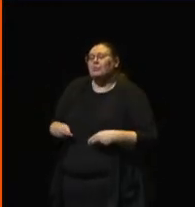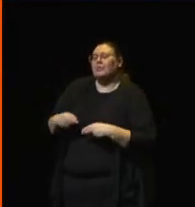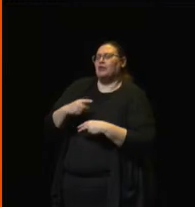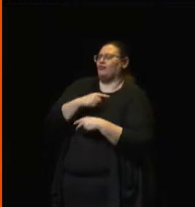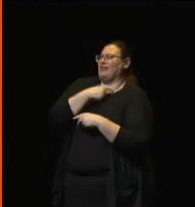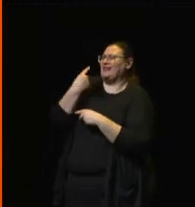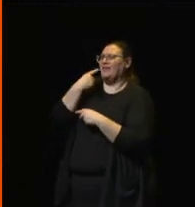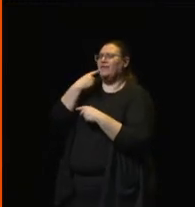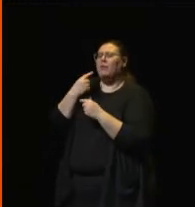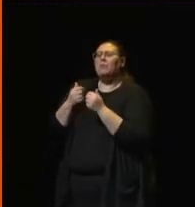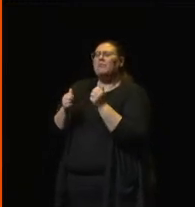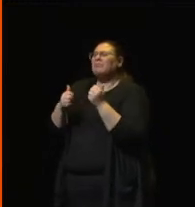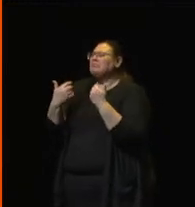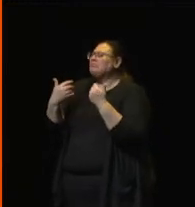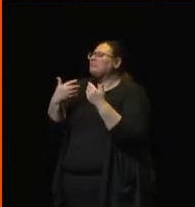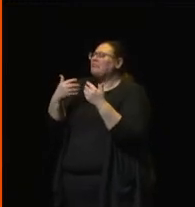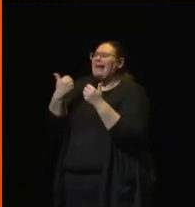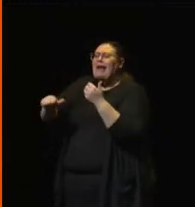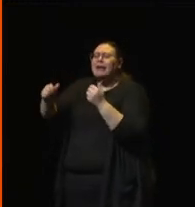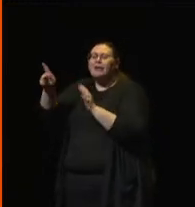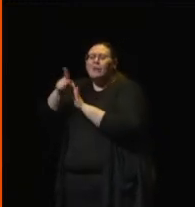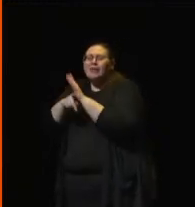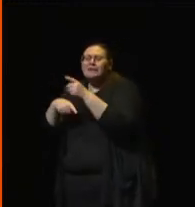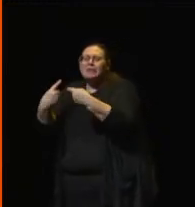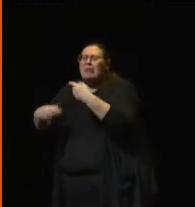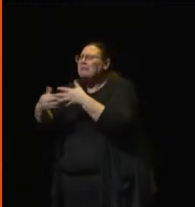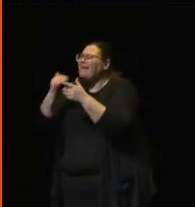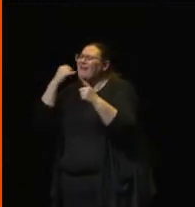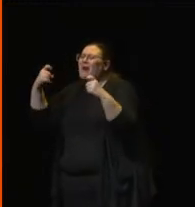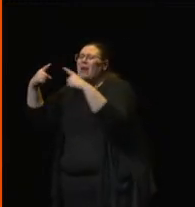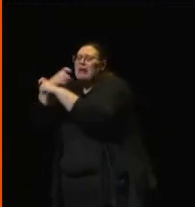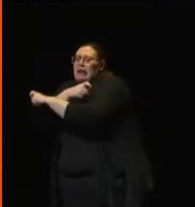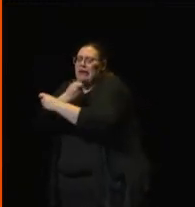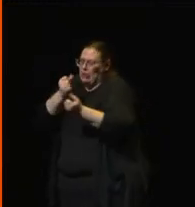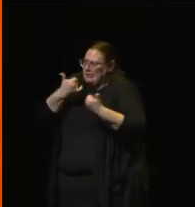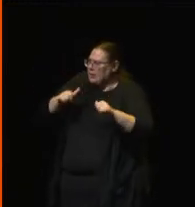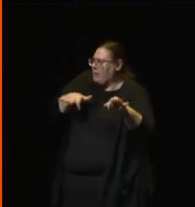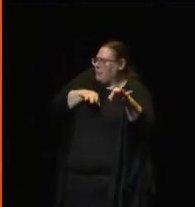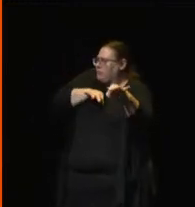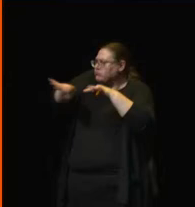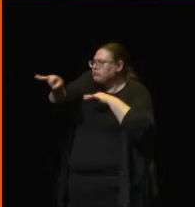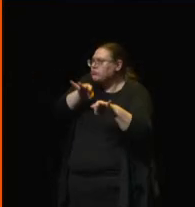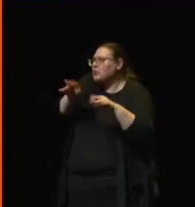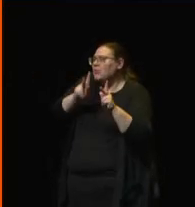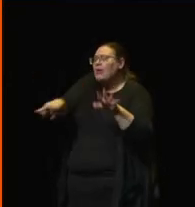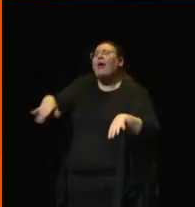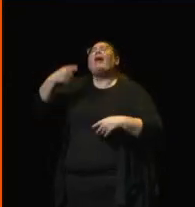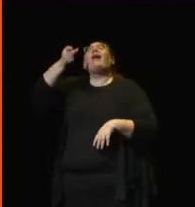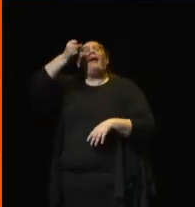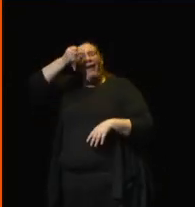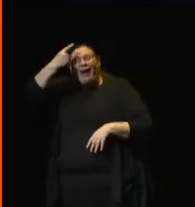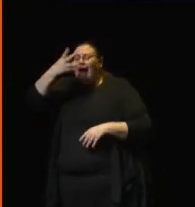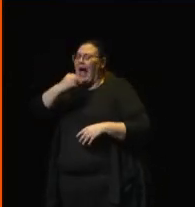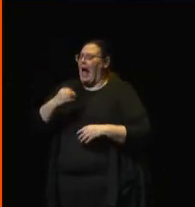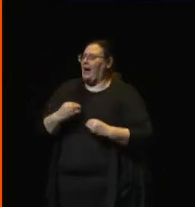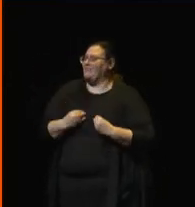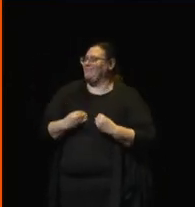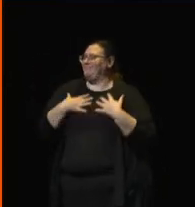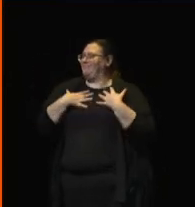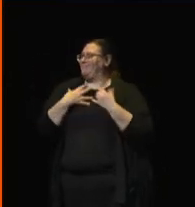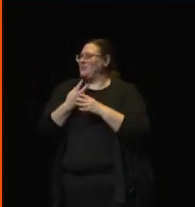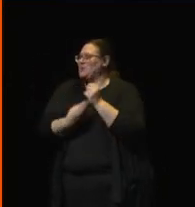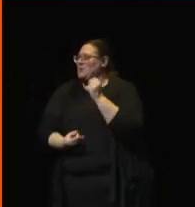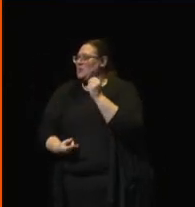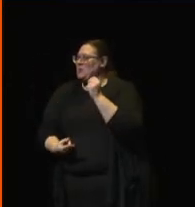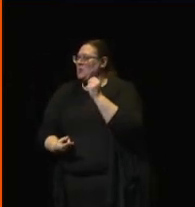complicated policy debates in a way that was as accessible as it was motivating. He